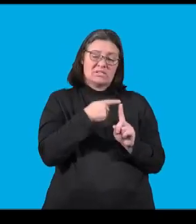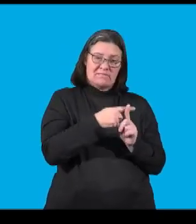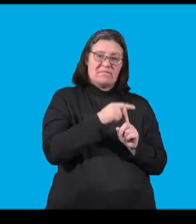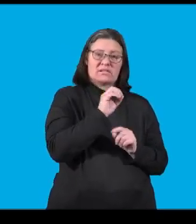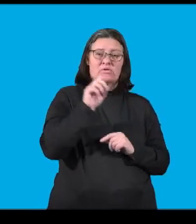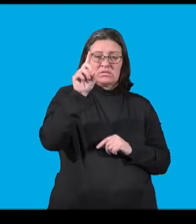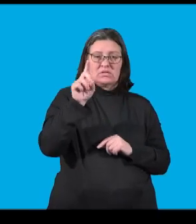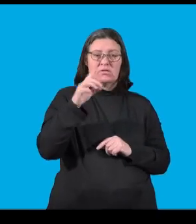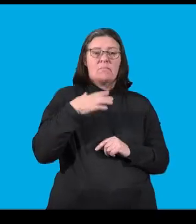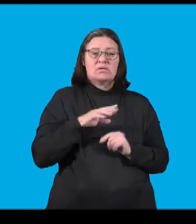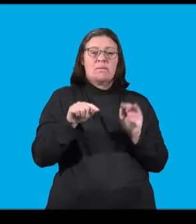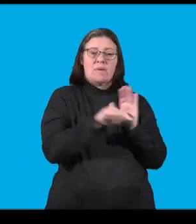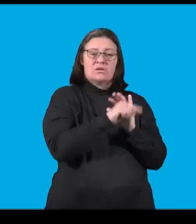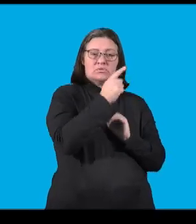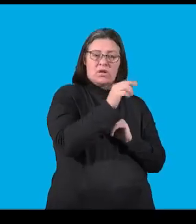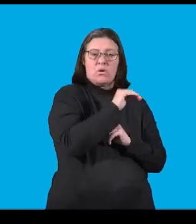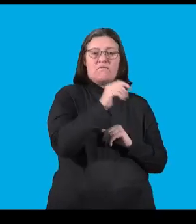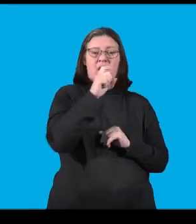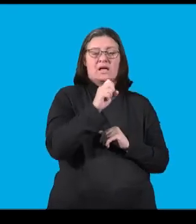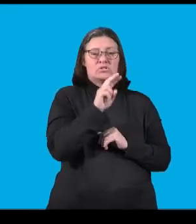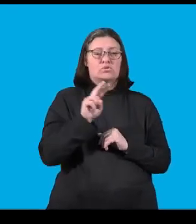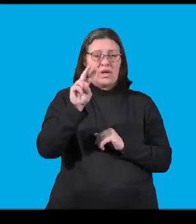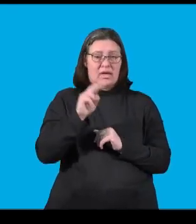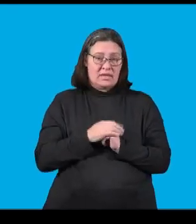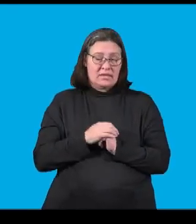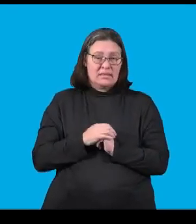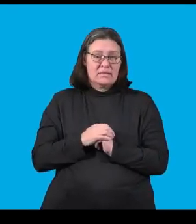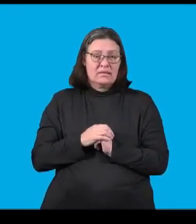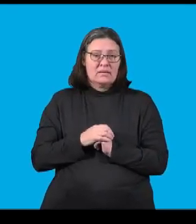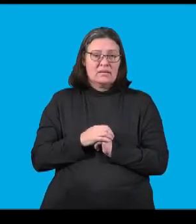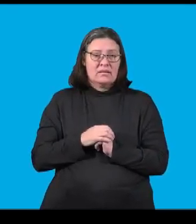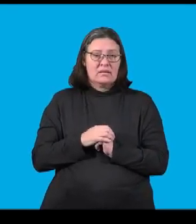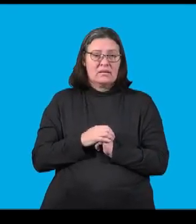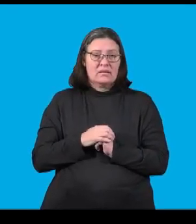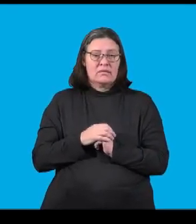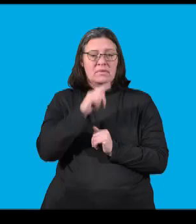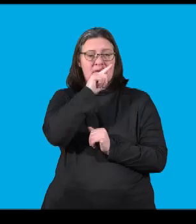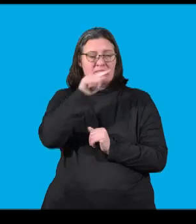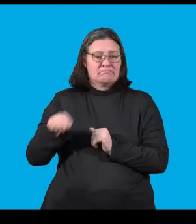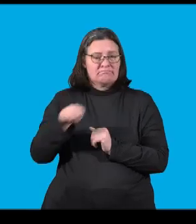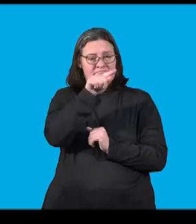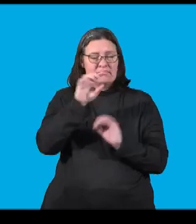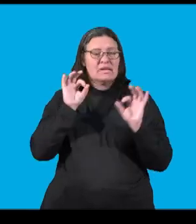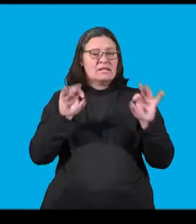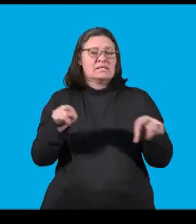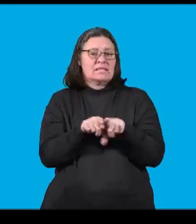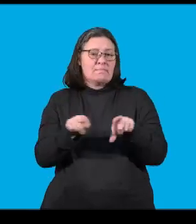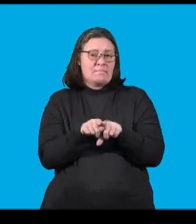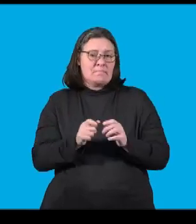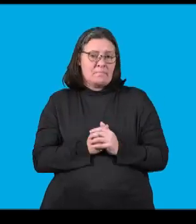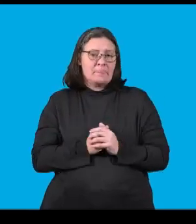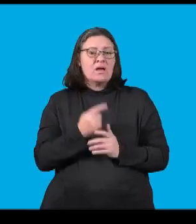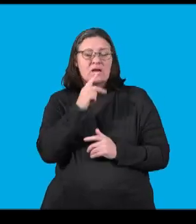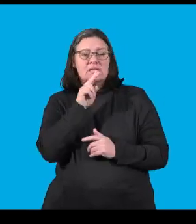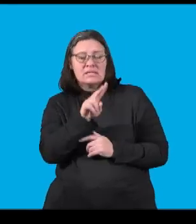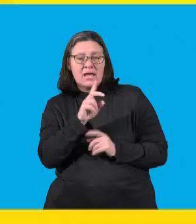positive exponents. It will be minus 1 over x squared. We've changed our negative exponent to a positive, and these are exactly the same. So it's just a quick check,